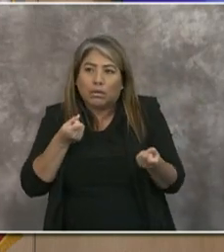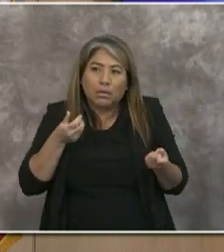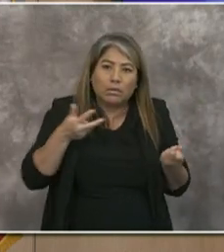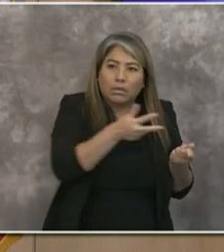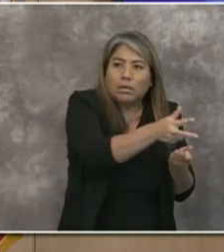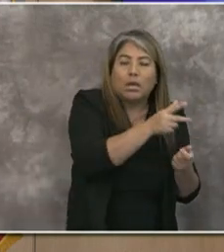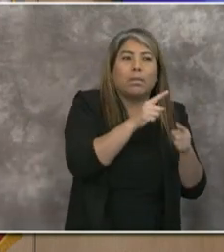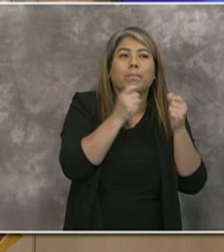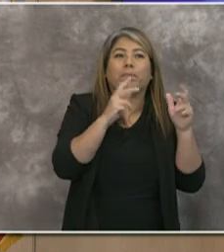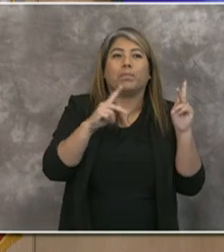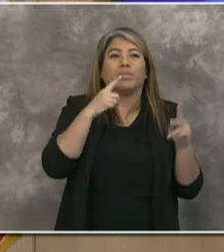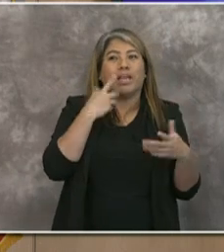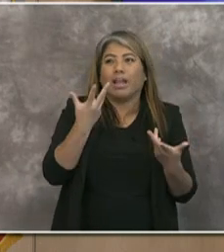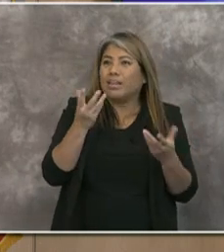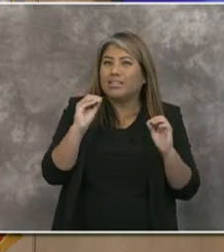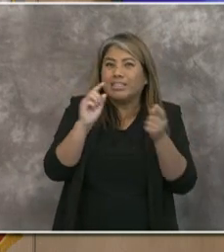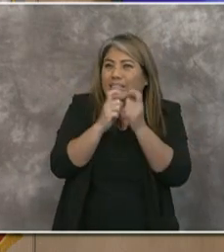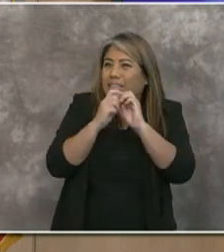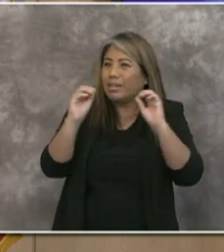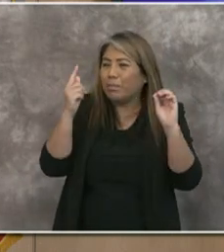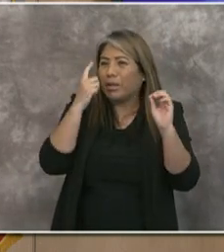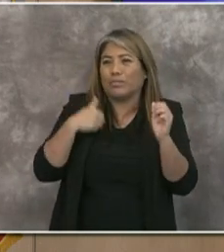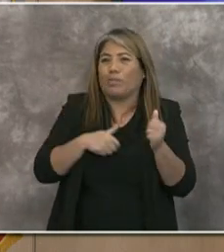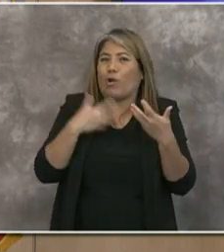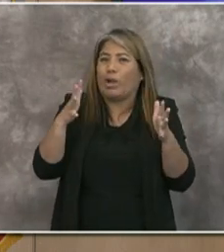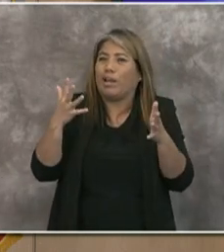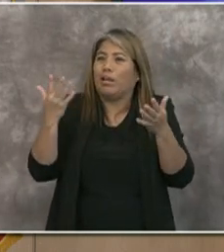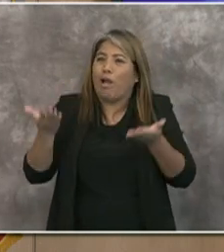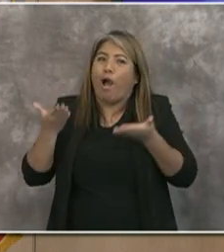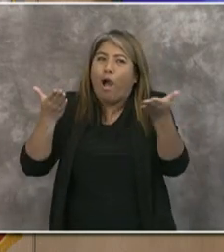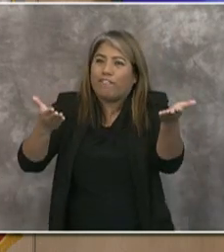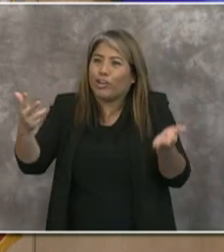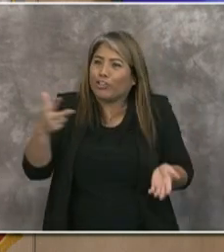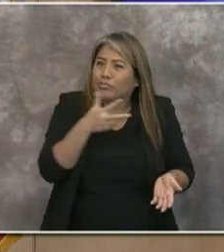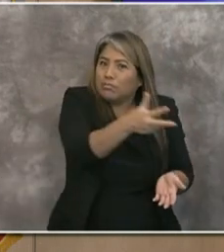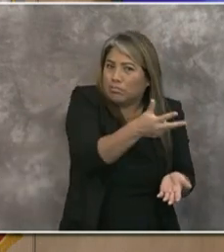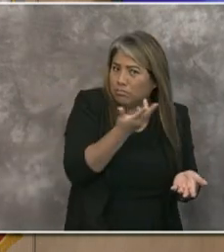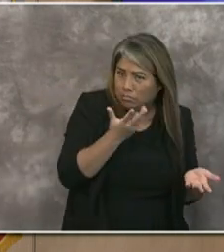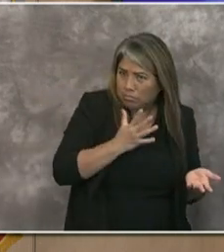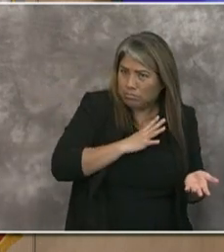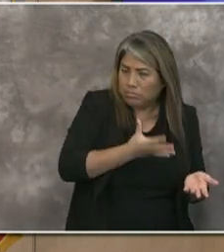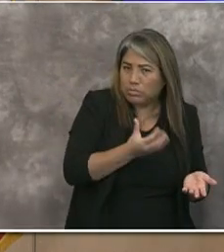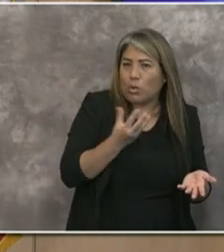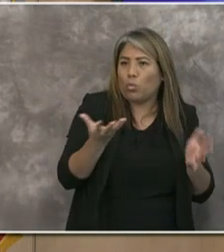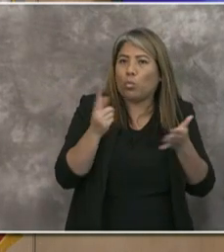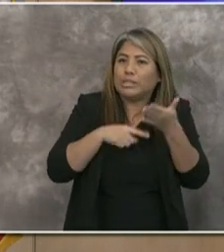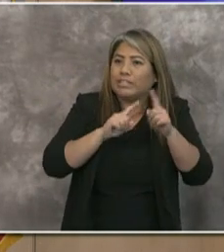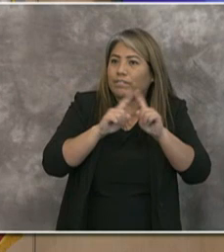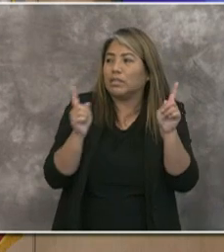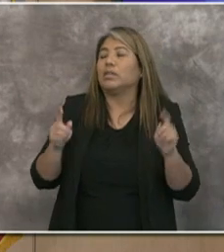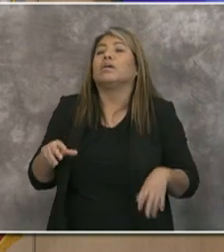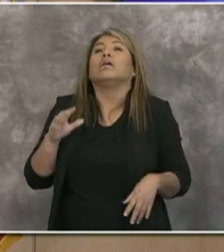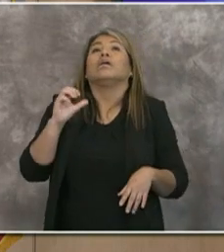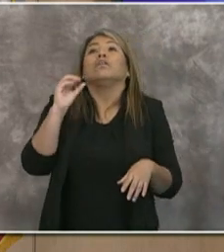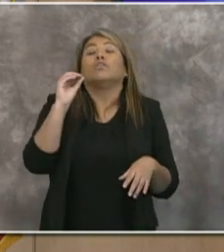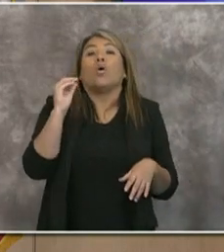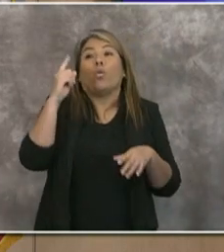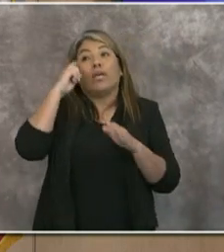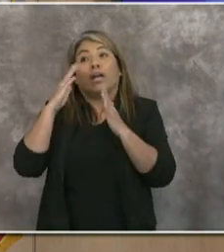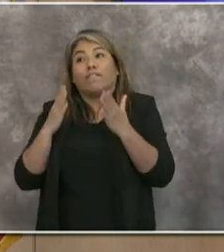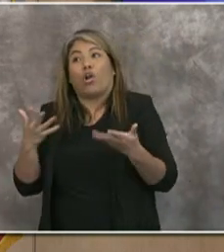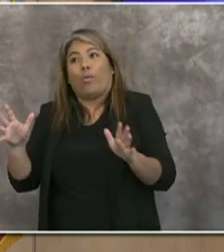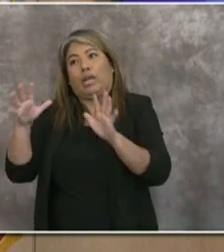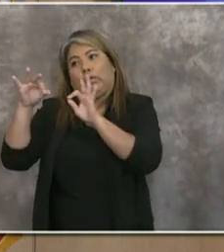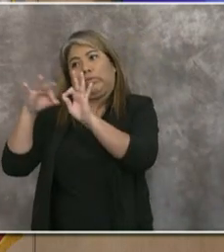so many have already been offering curbside service. Well, individuals from the beginning, the governor outlined what were essential and